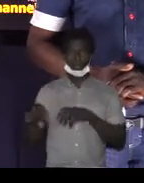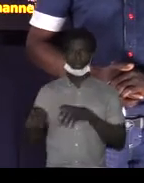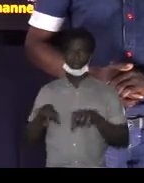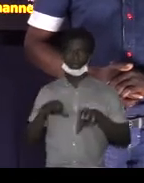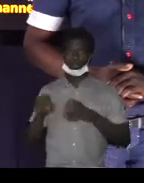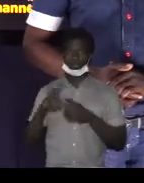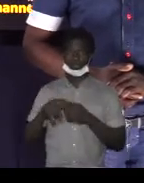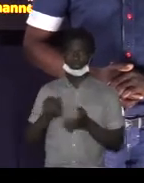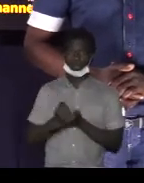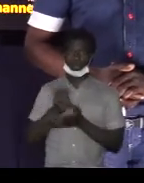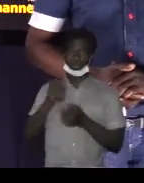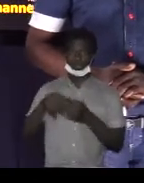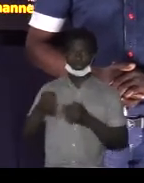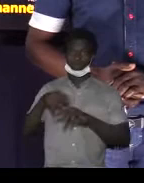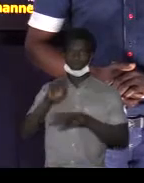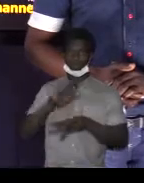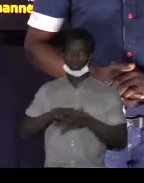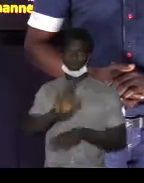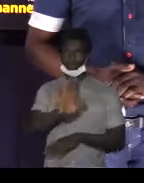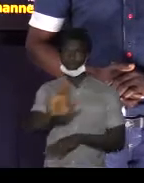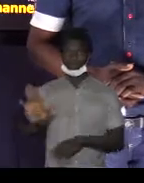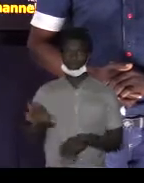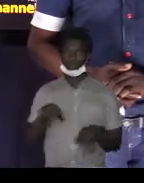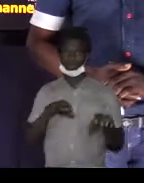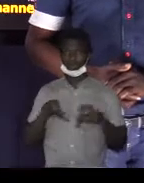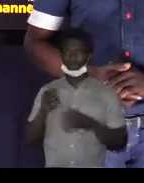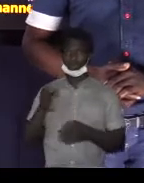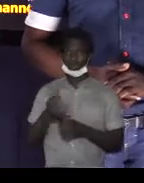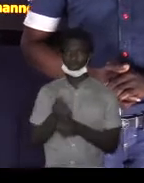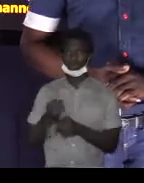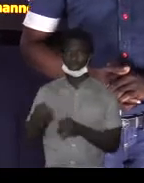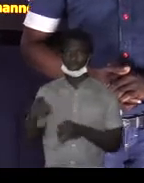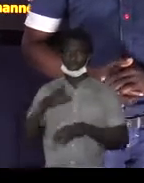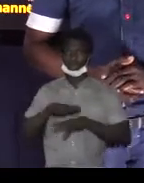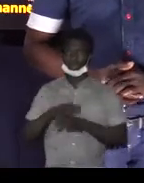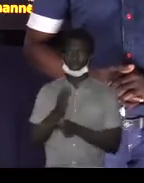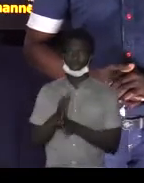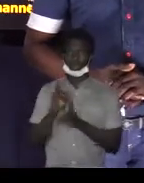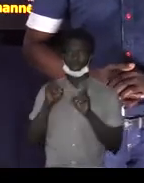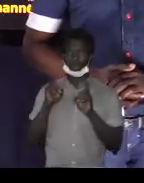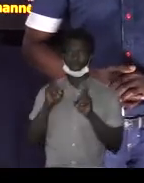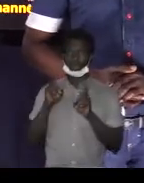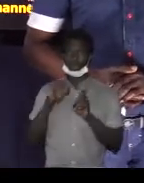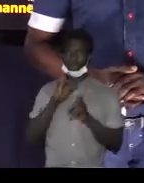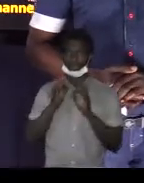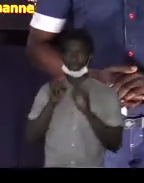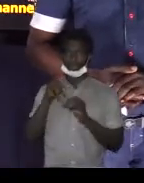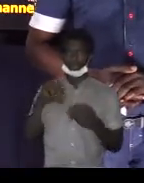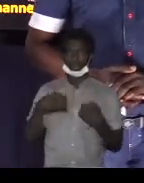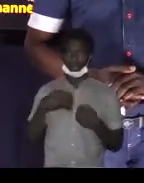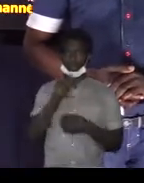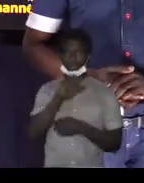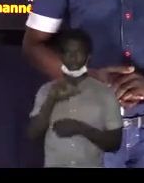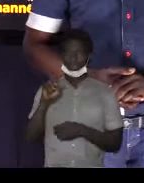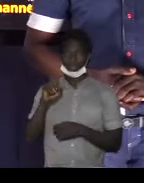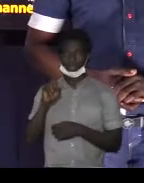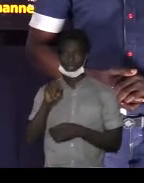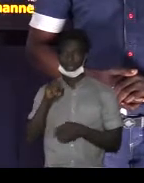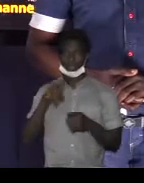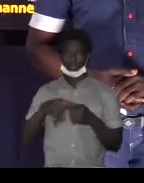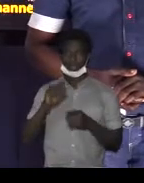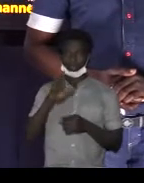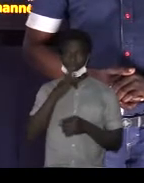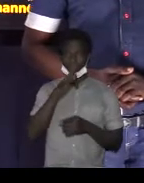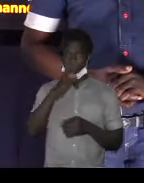you to improve on your performance. Taking the online test is based on if you have access to either your daddy's, your mommy's,